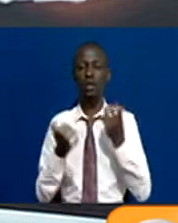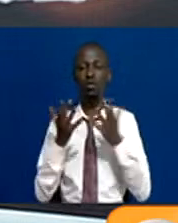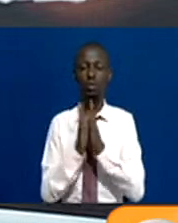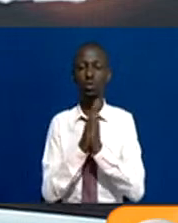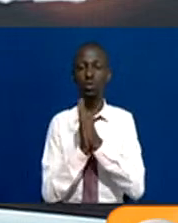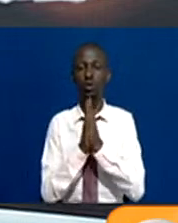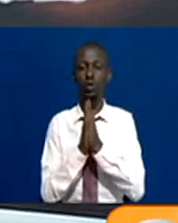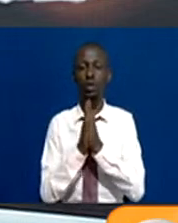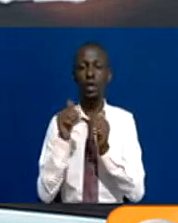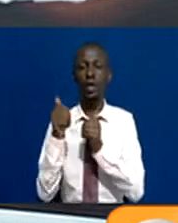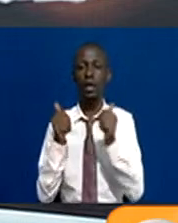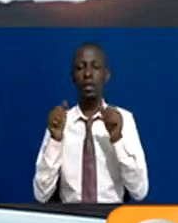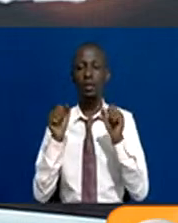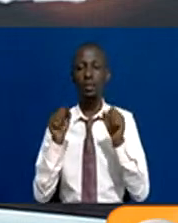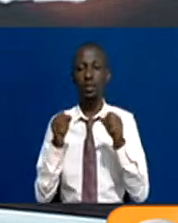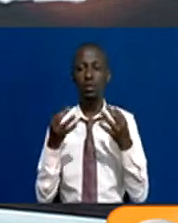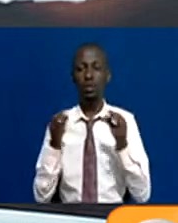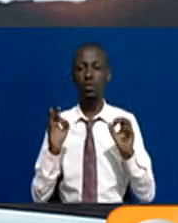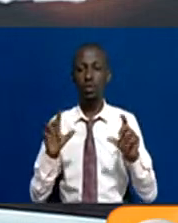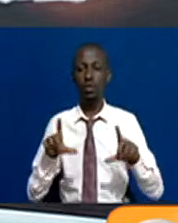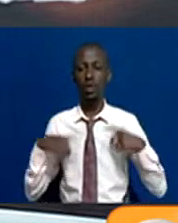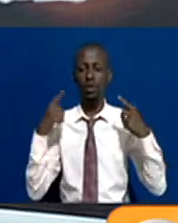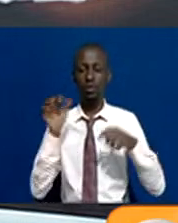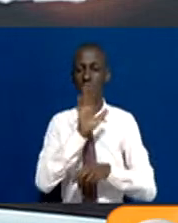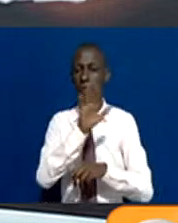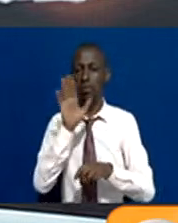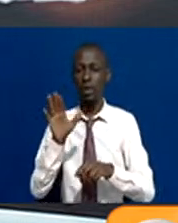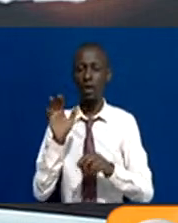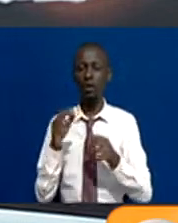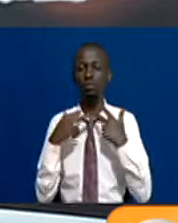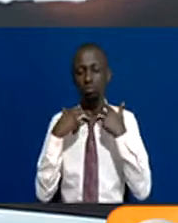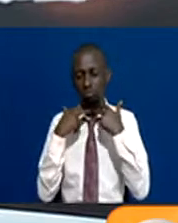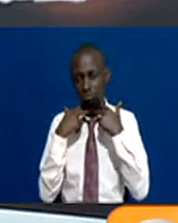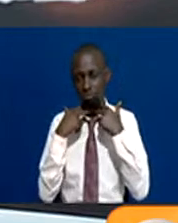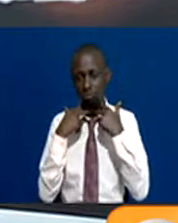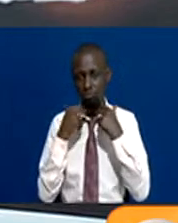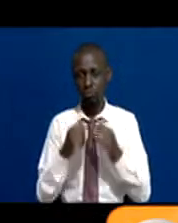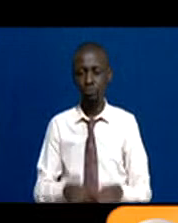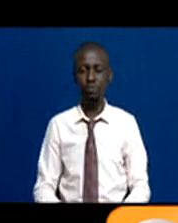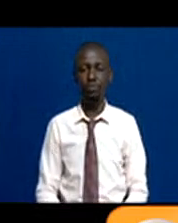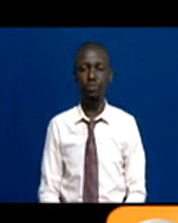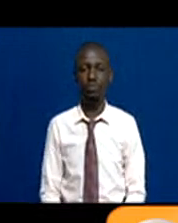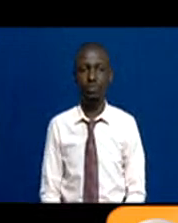free other victims from their lives of bondage. Take a look.